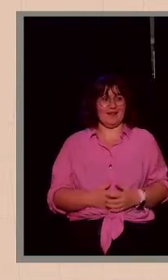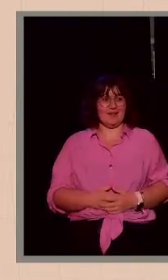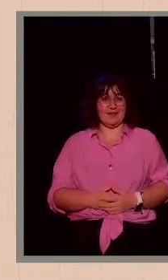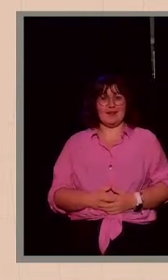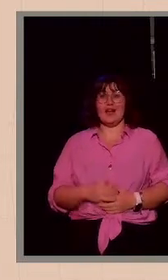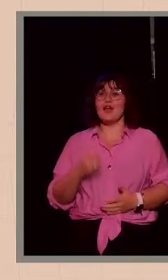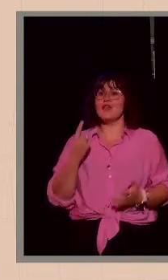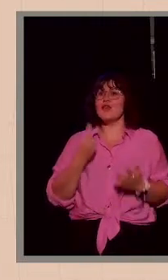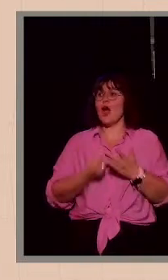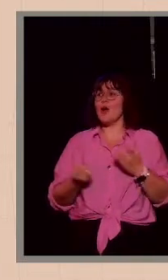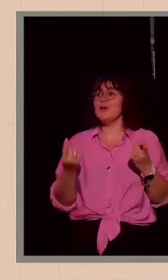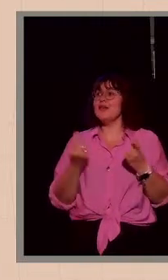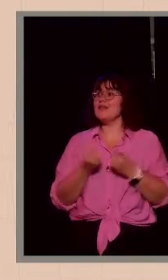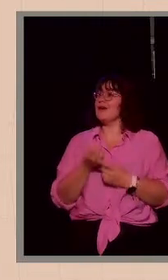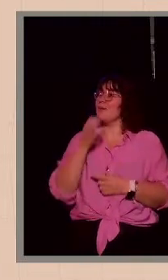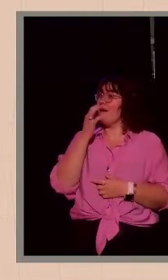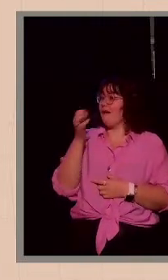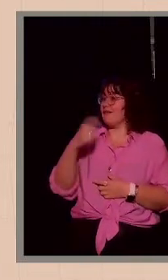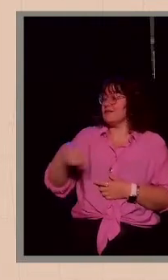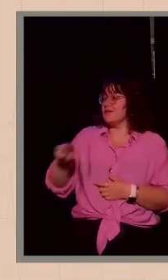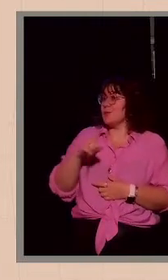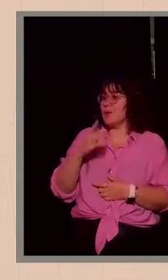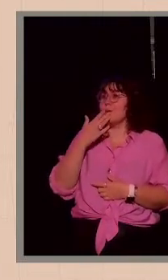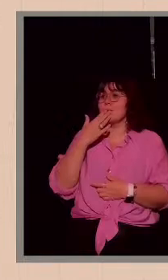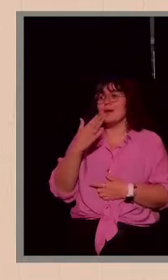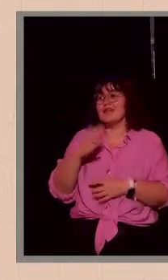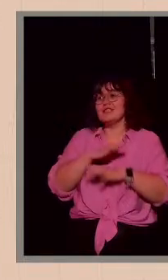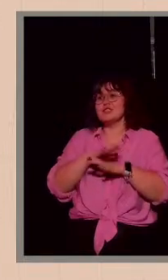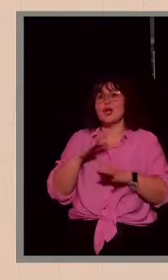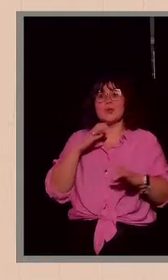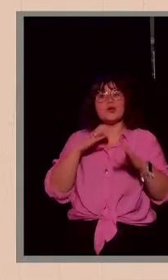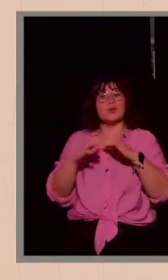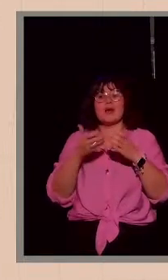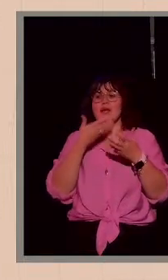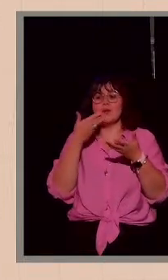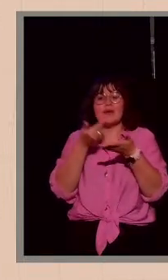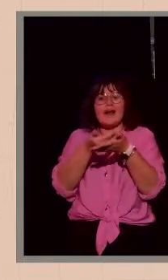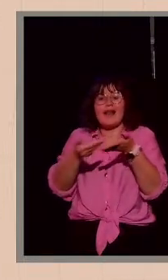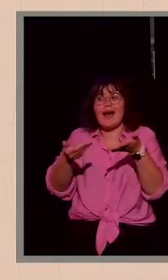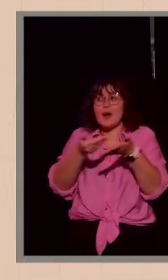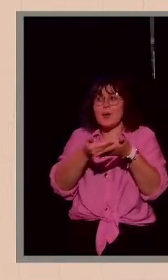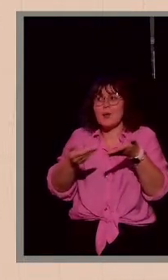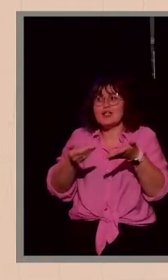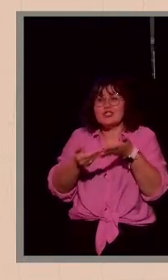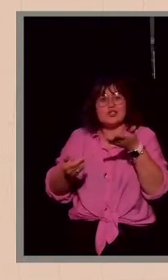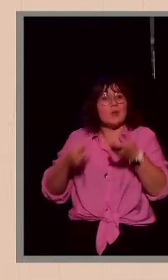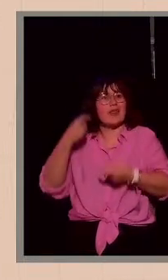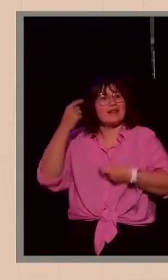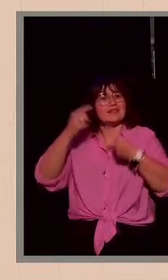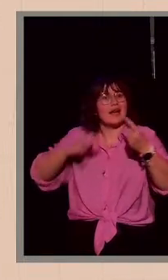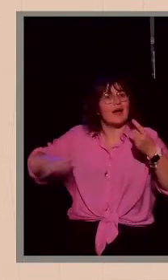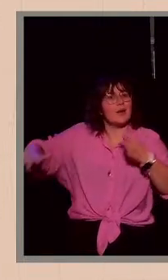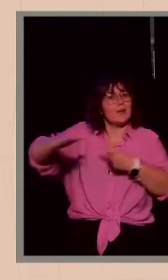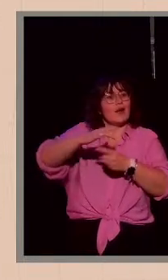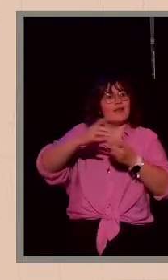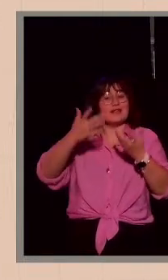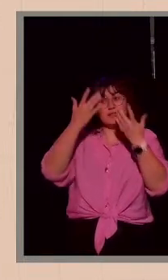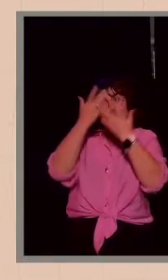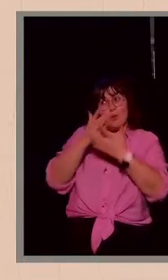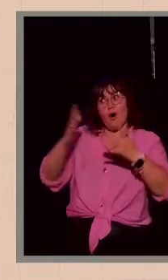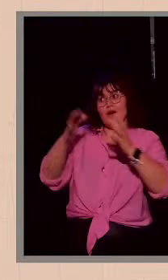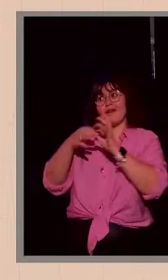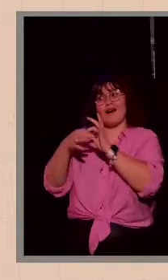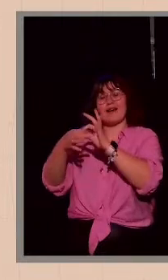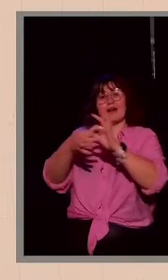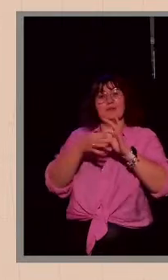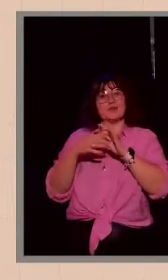The only thing that we ask is that you do not communicate with language while the sounds are playing. This is to honor our collaborators,